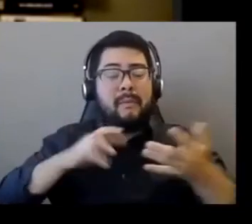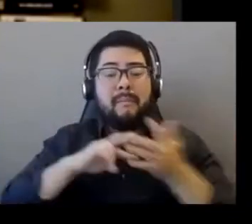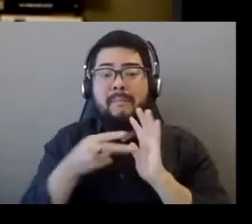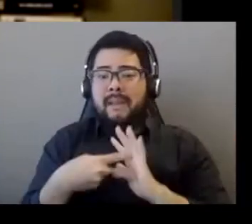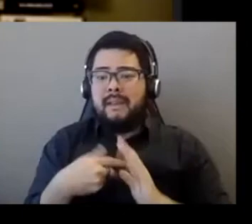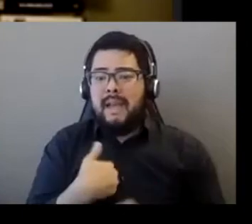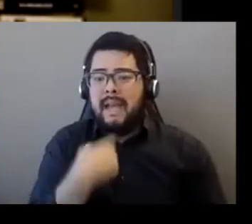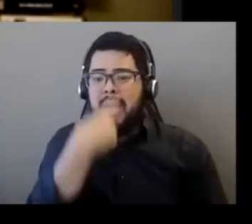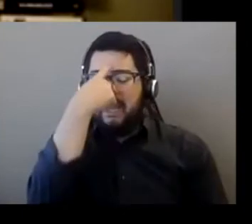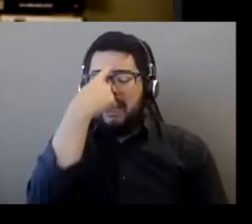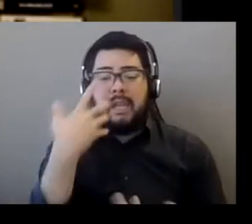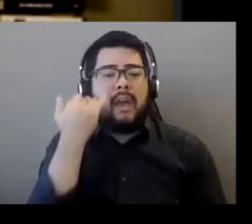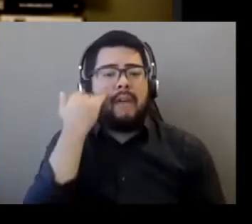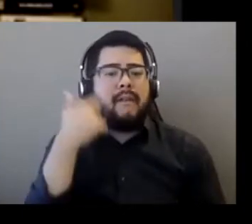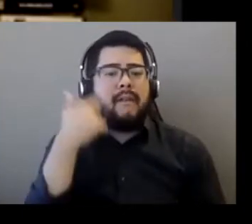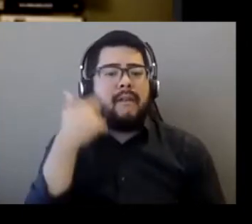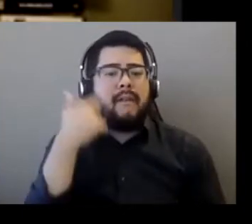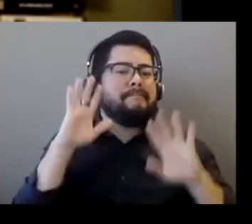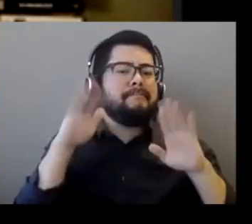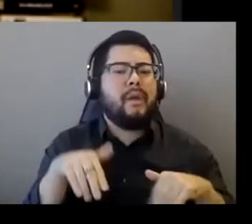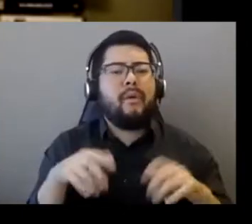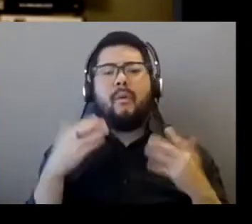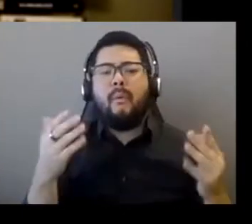say, oh, you should do this, you should do that.